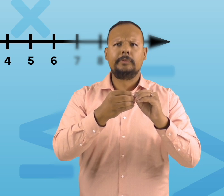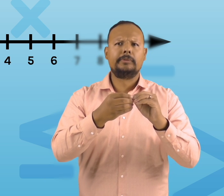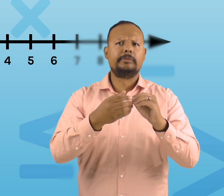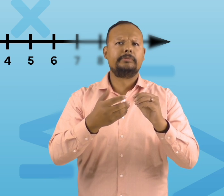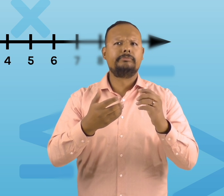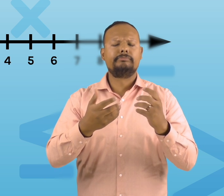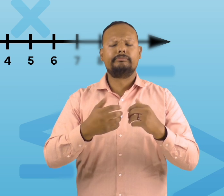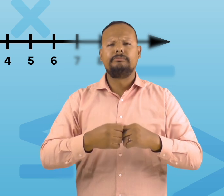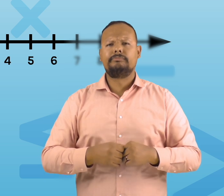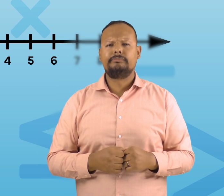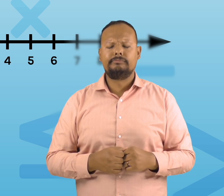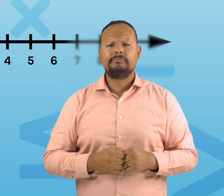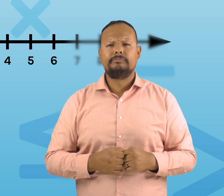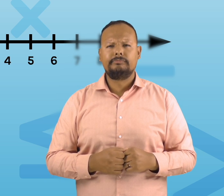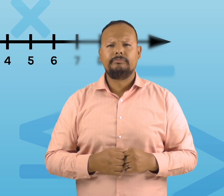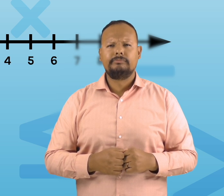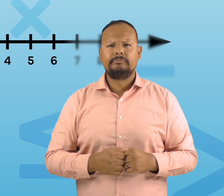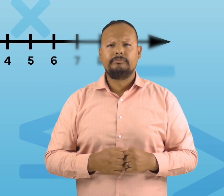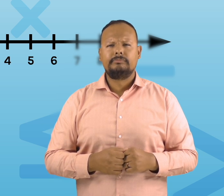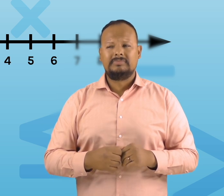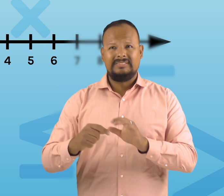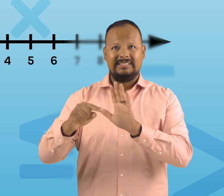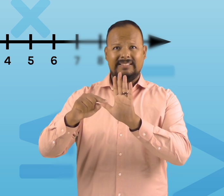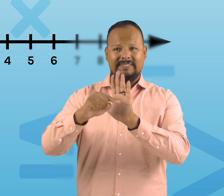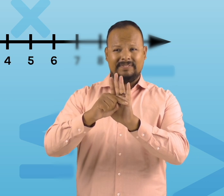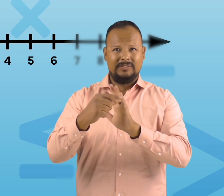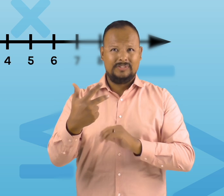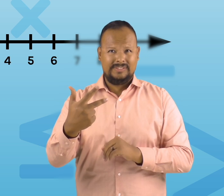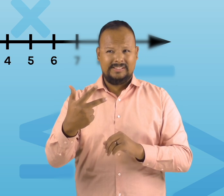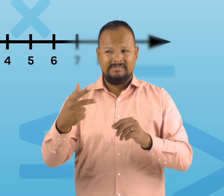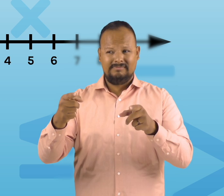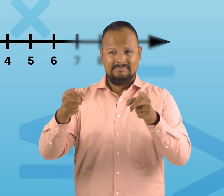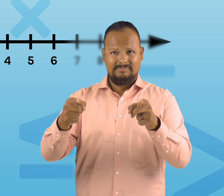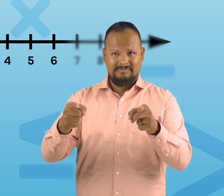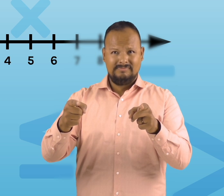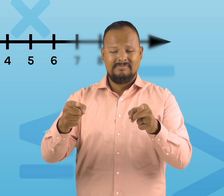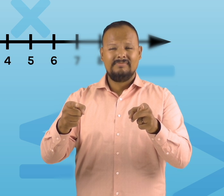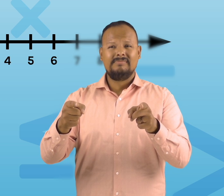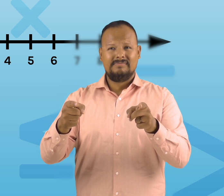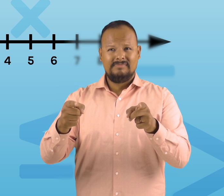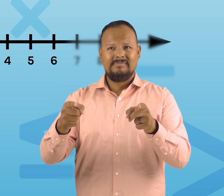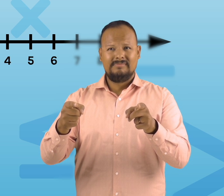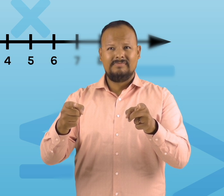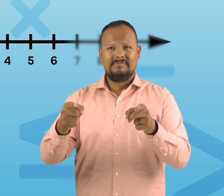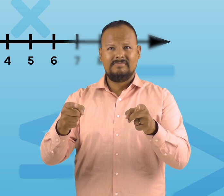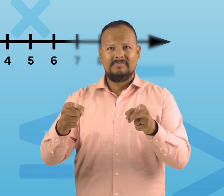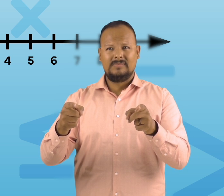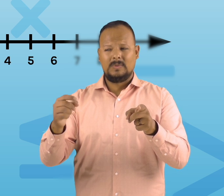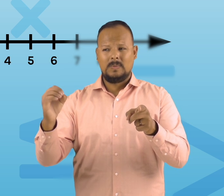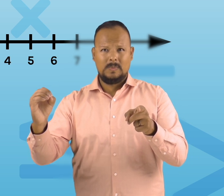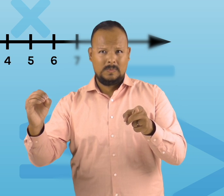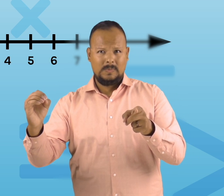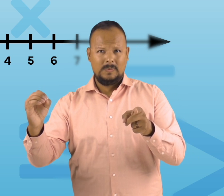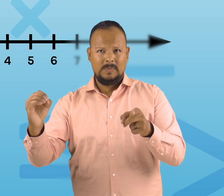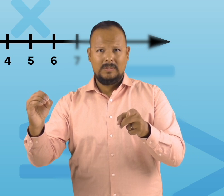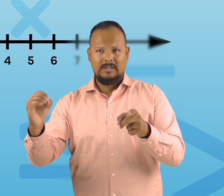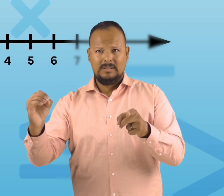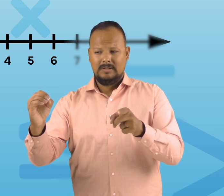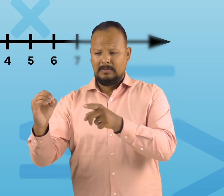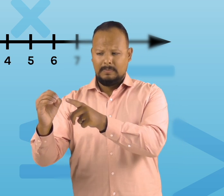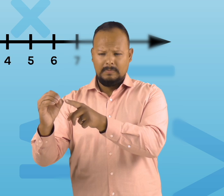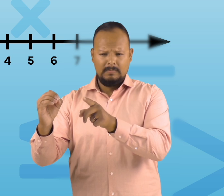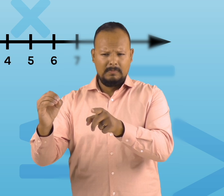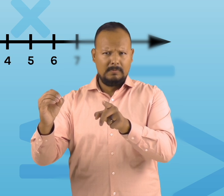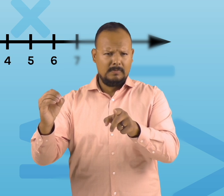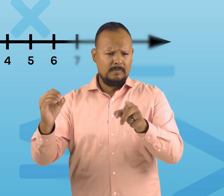If we count the distance, or units, from 0 again, we can see that the absolute value of negative